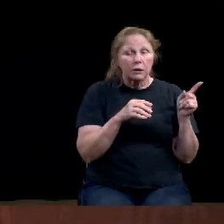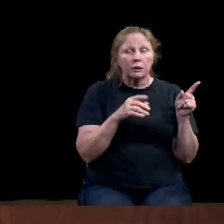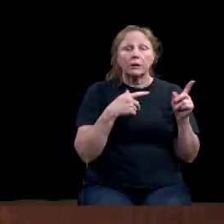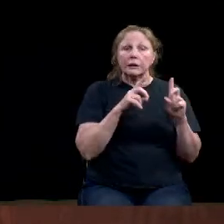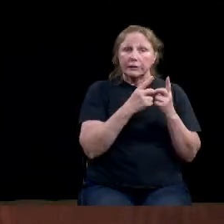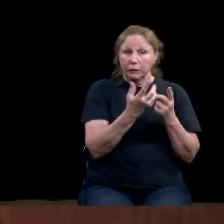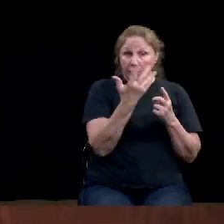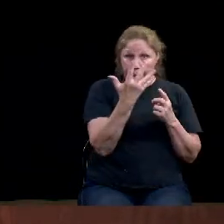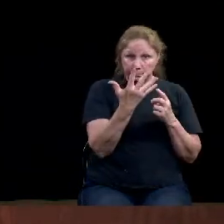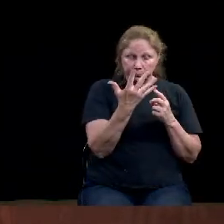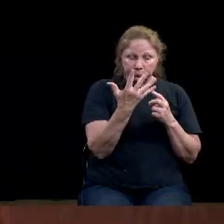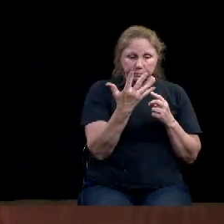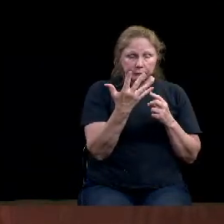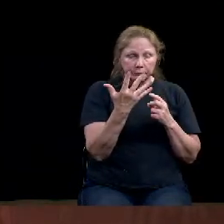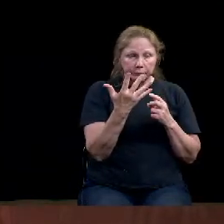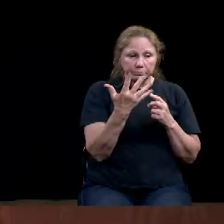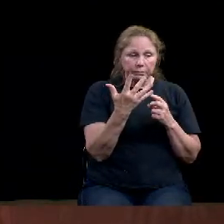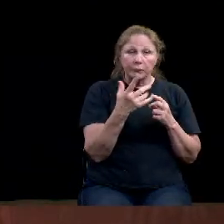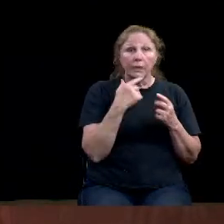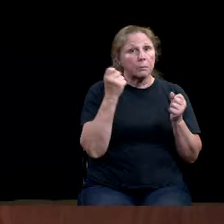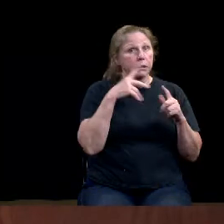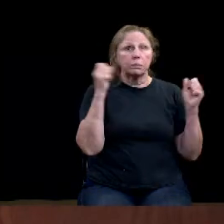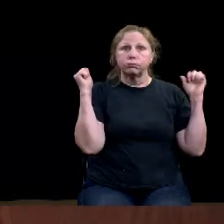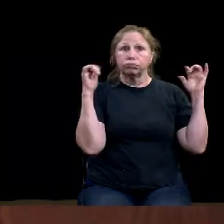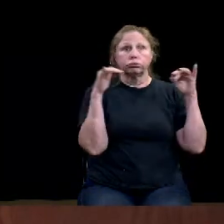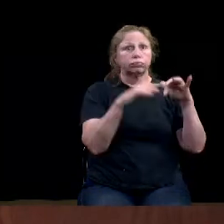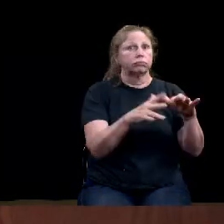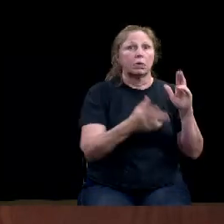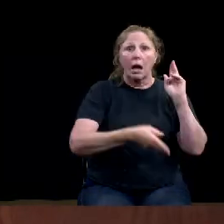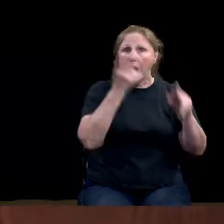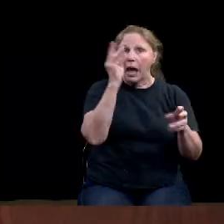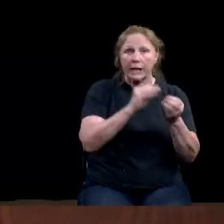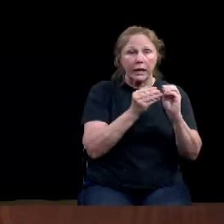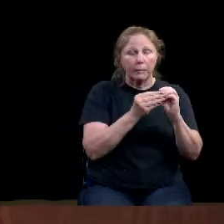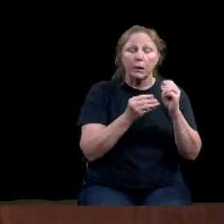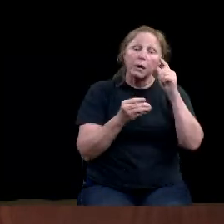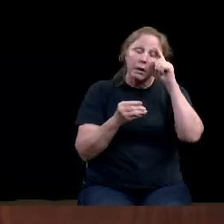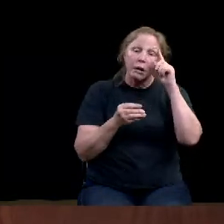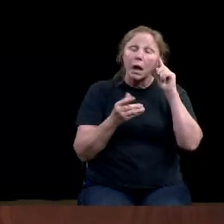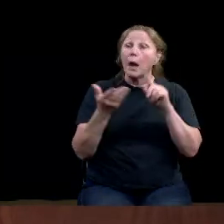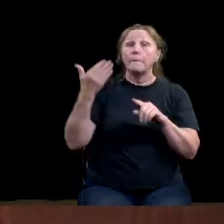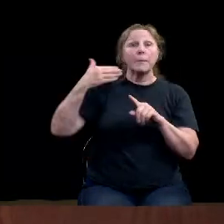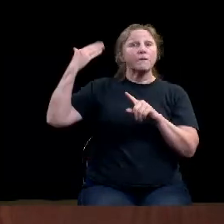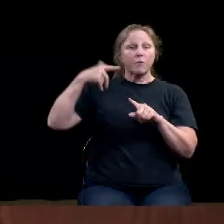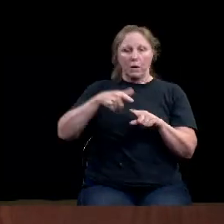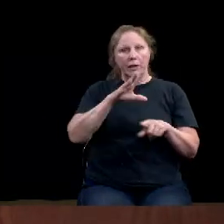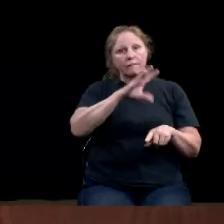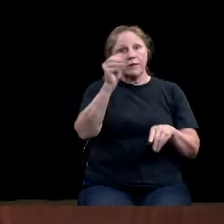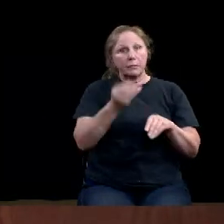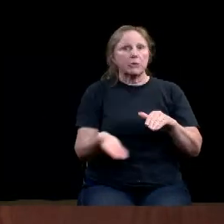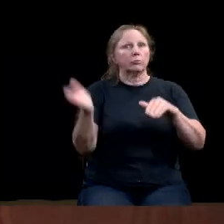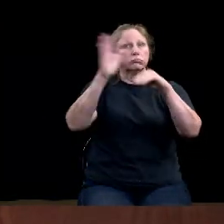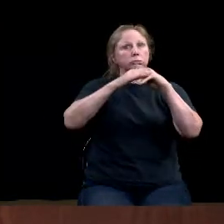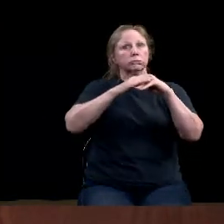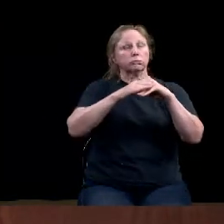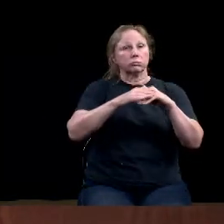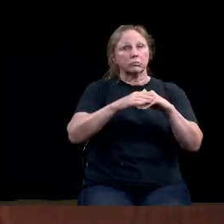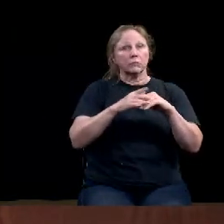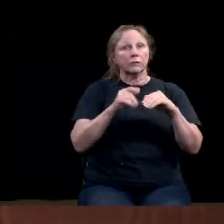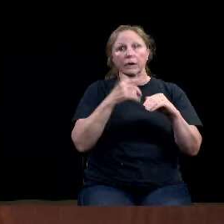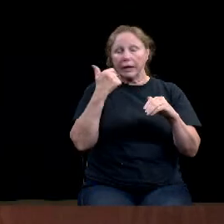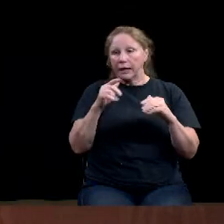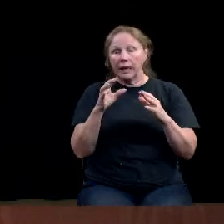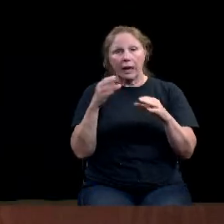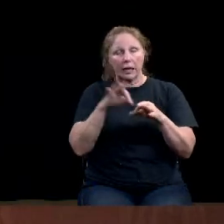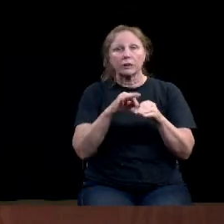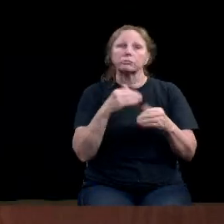municipal school election. So I'm very thankful that everybody showed up. and voted, 68% voted